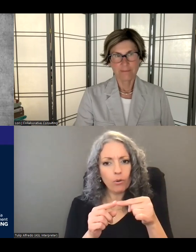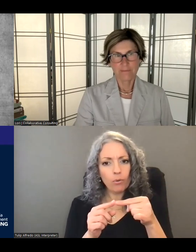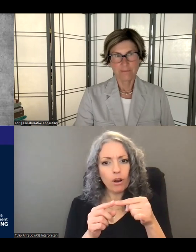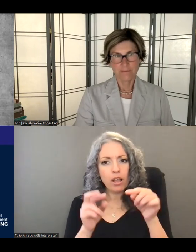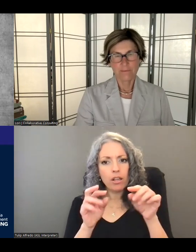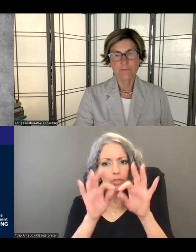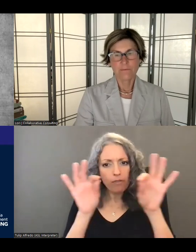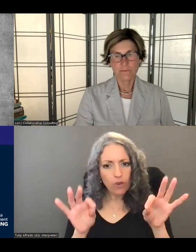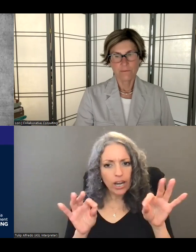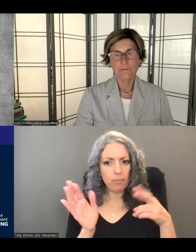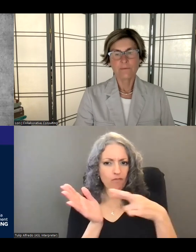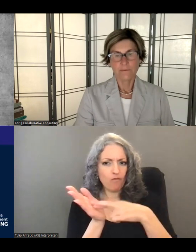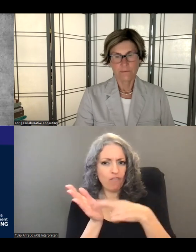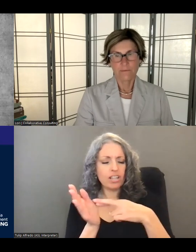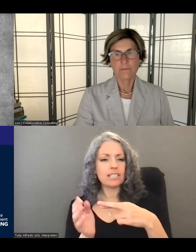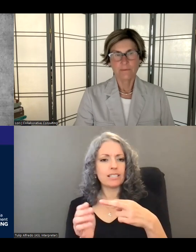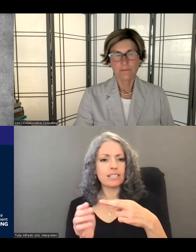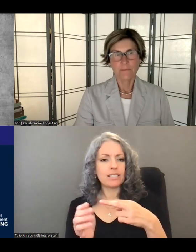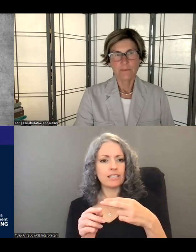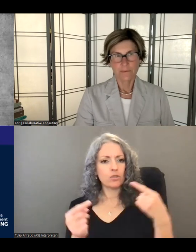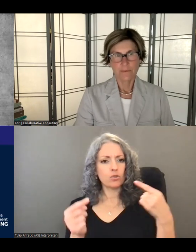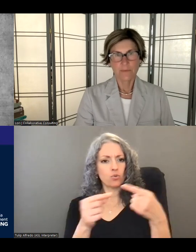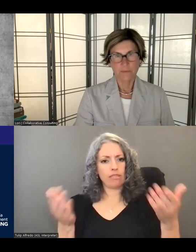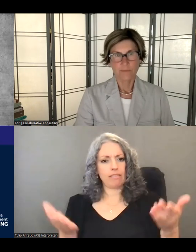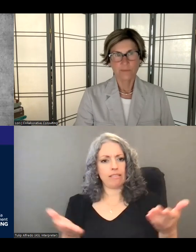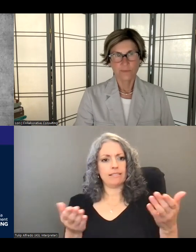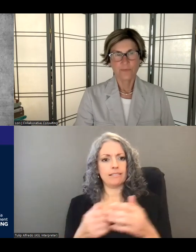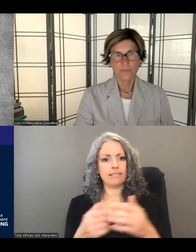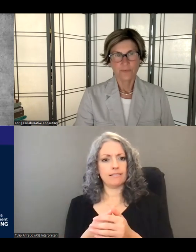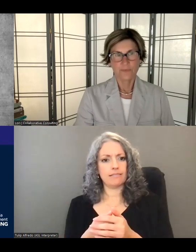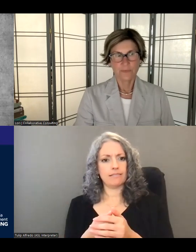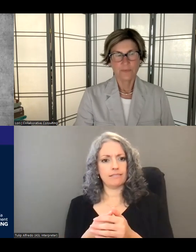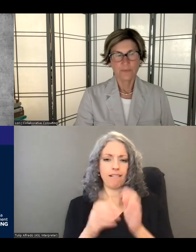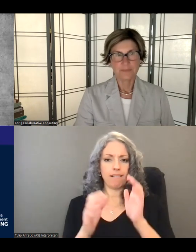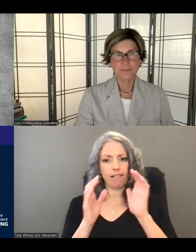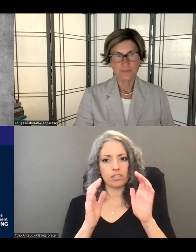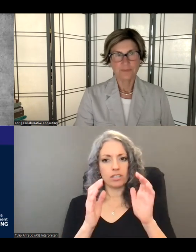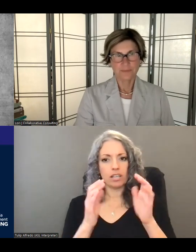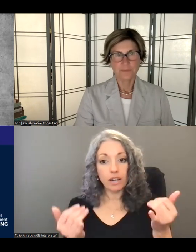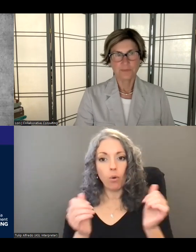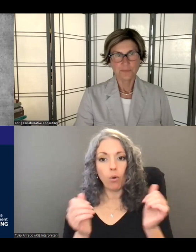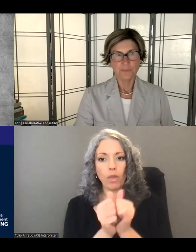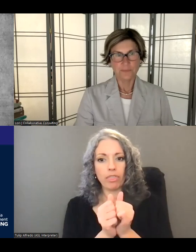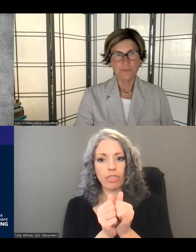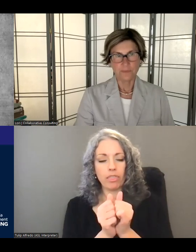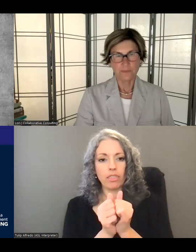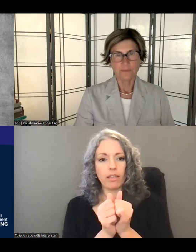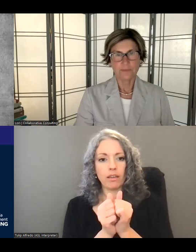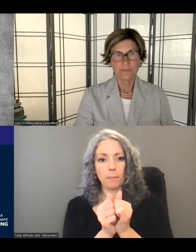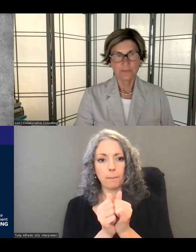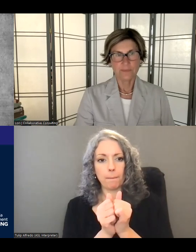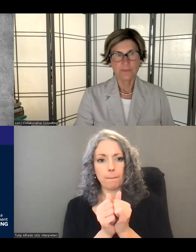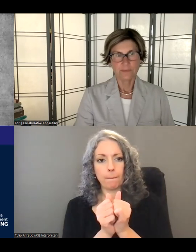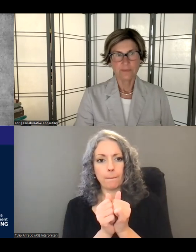of reference that they come, to this conversation with, based on where